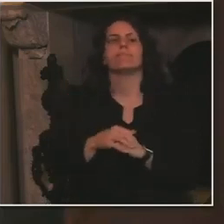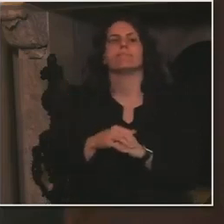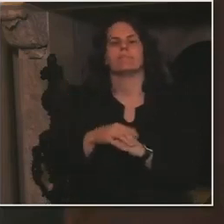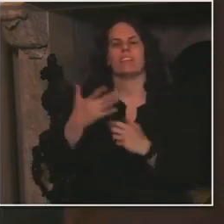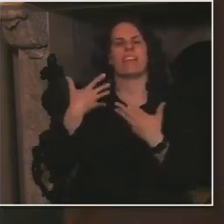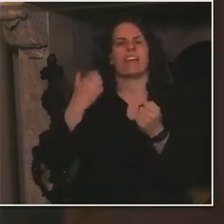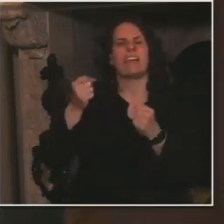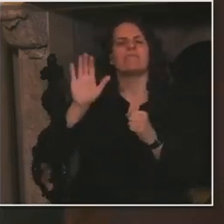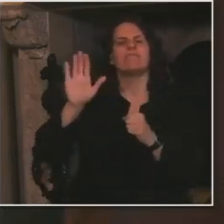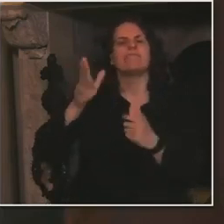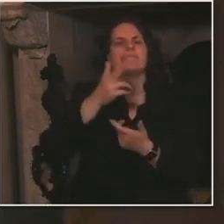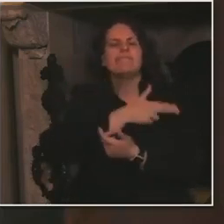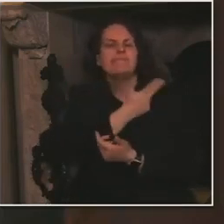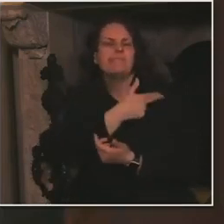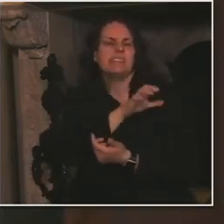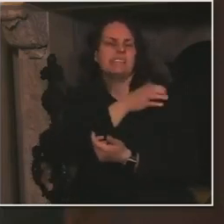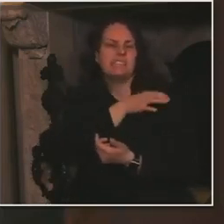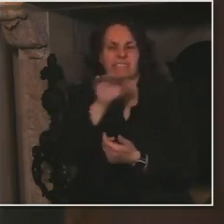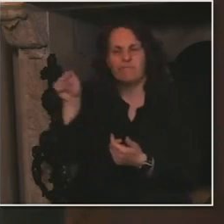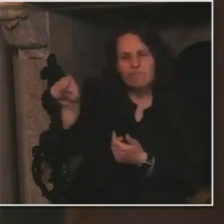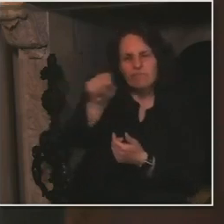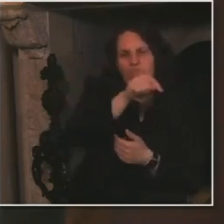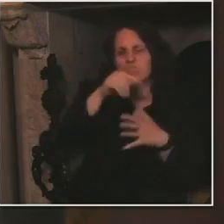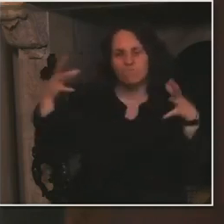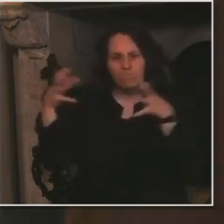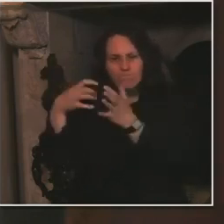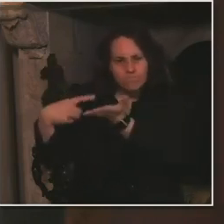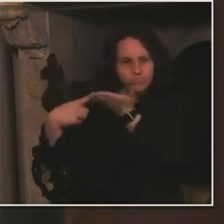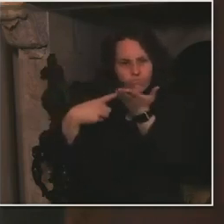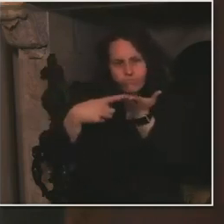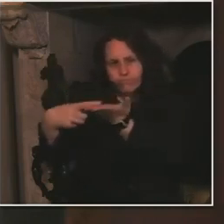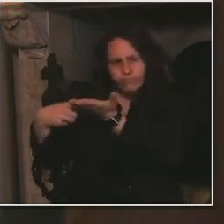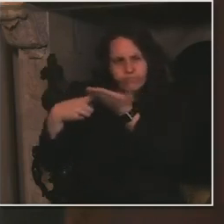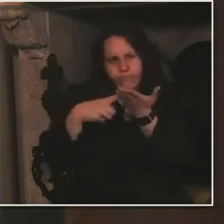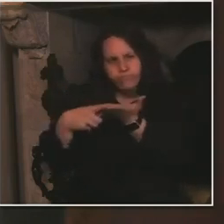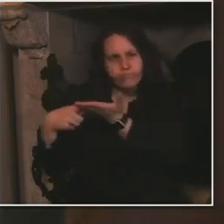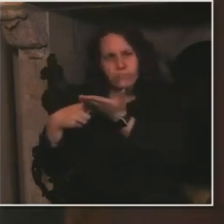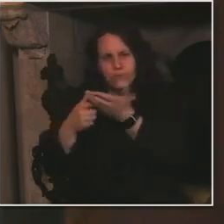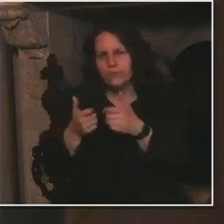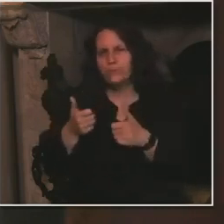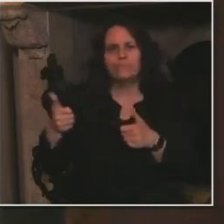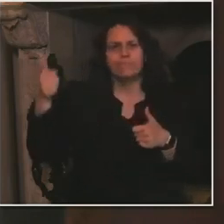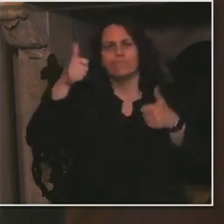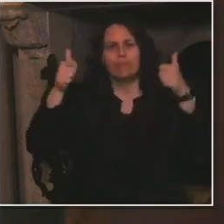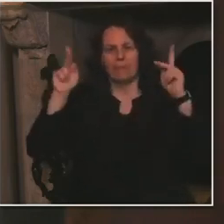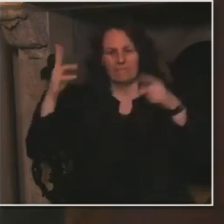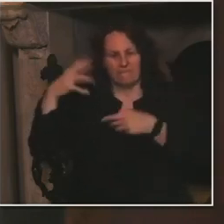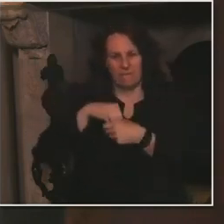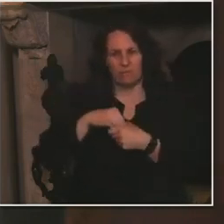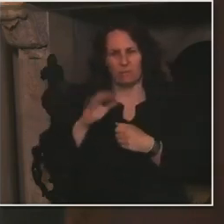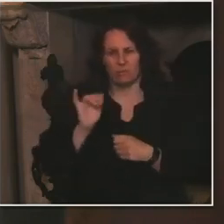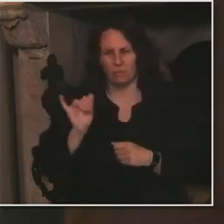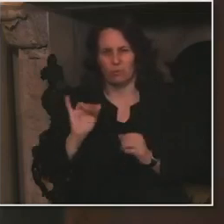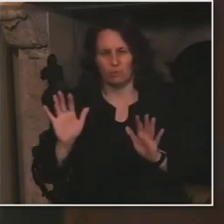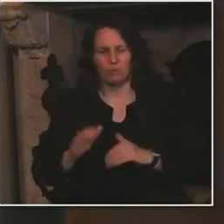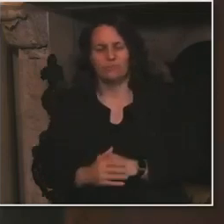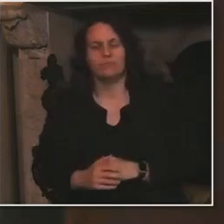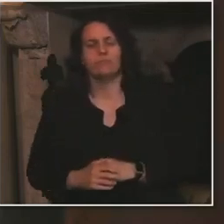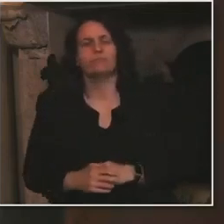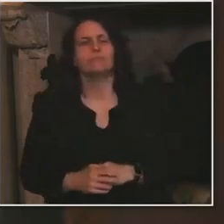electeds. The governor mentioned talking to the county executive there over the weekend to develop a plan that will not